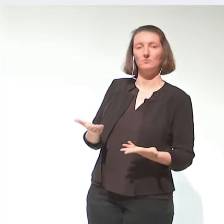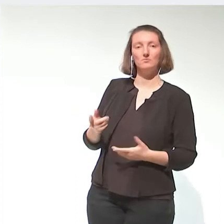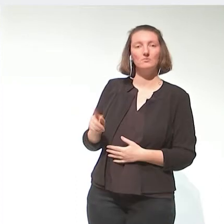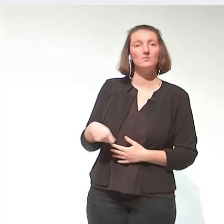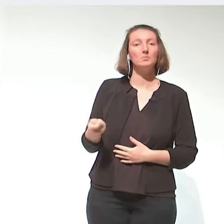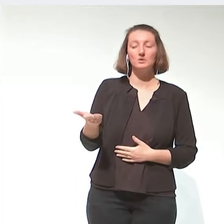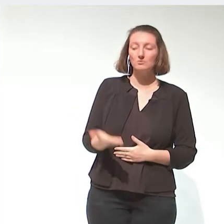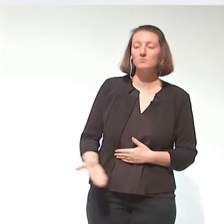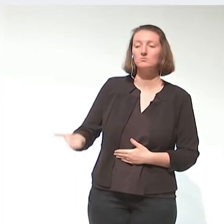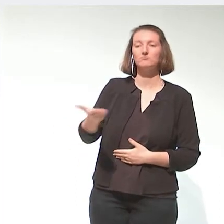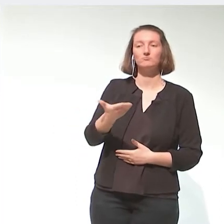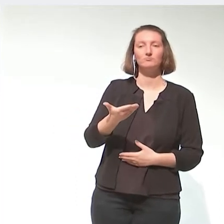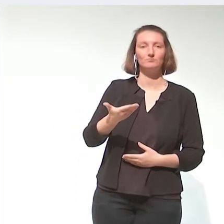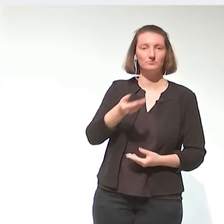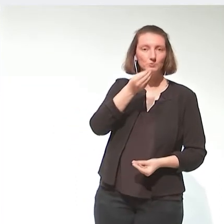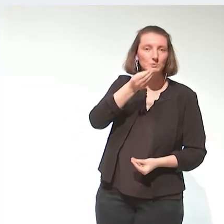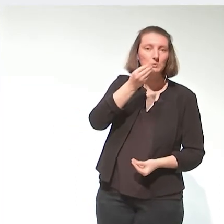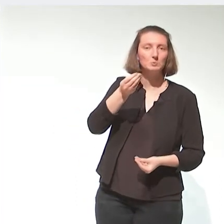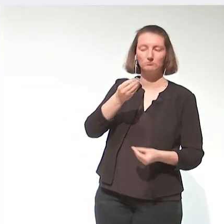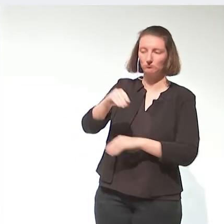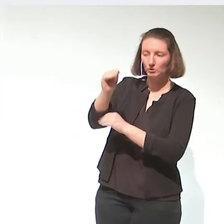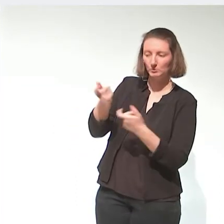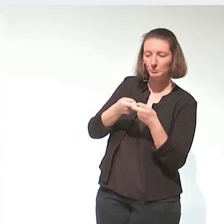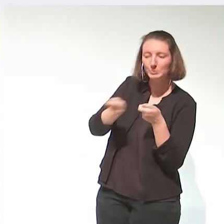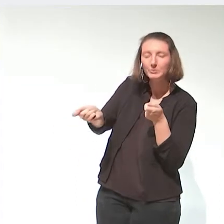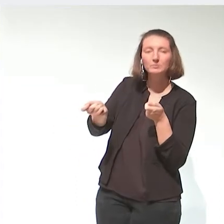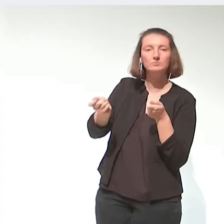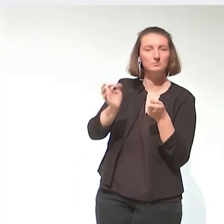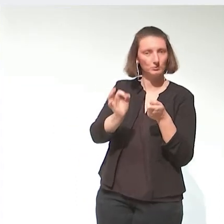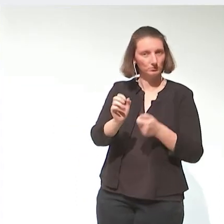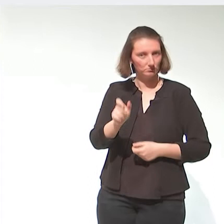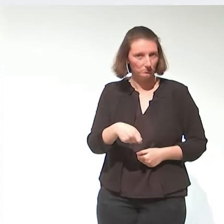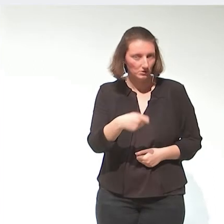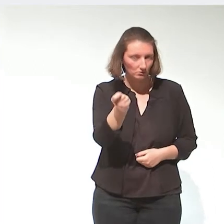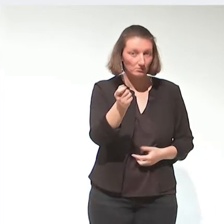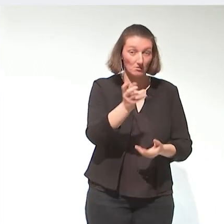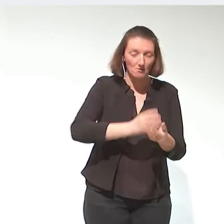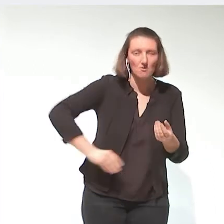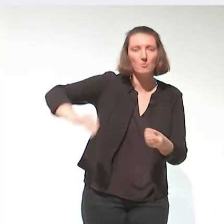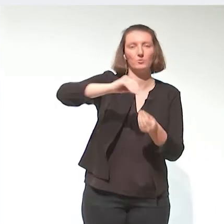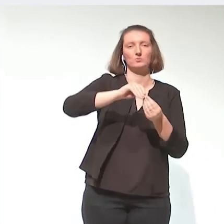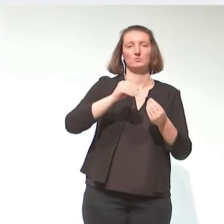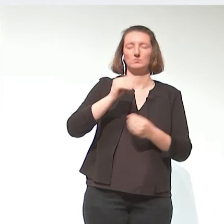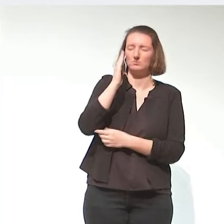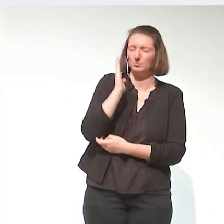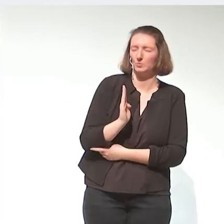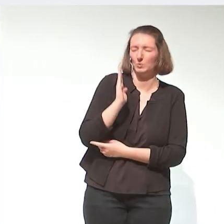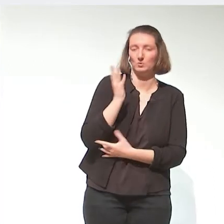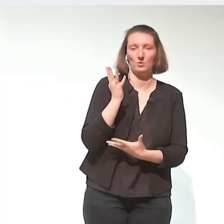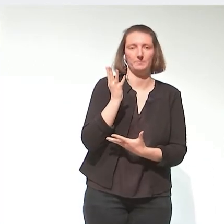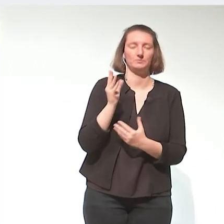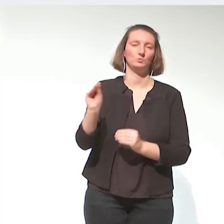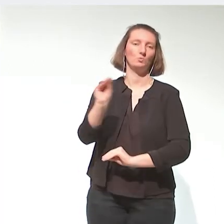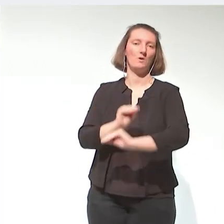important to ensure medical assistance and the necessary help